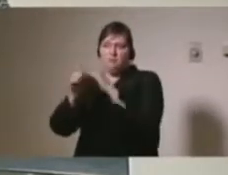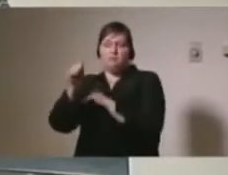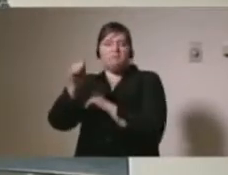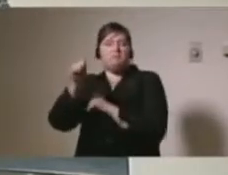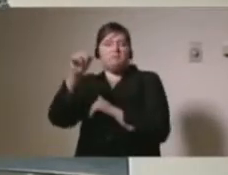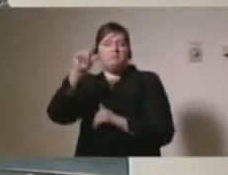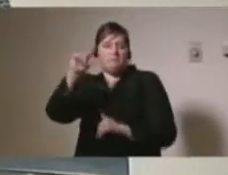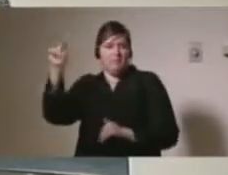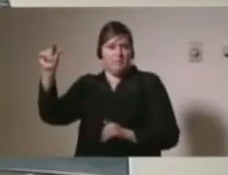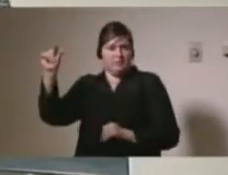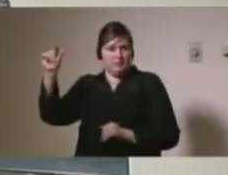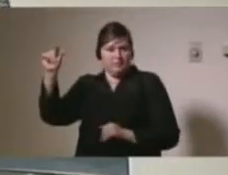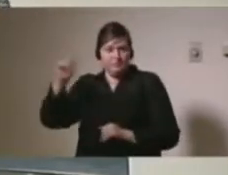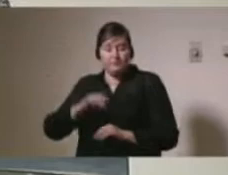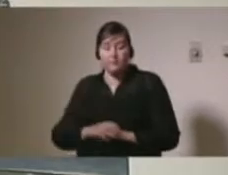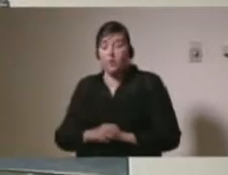years,